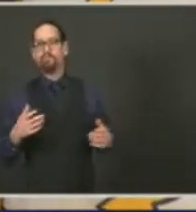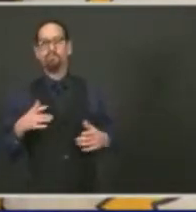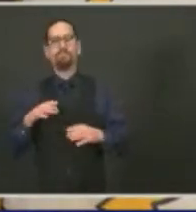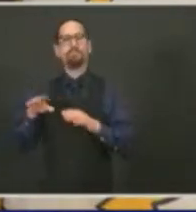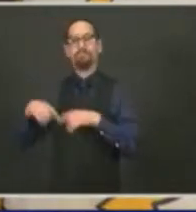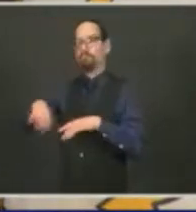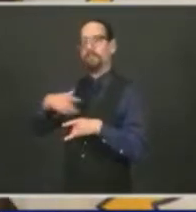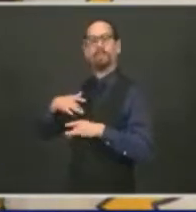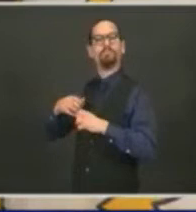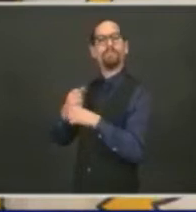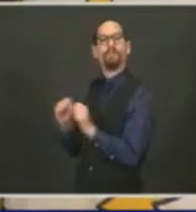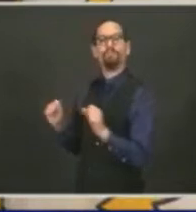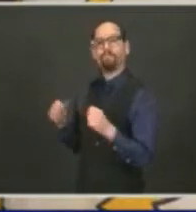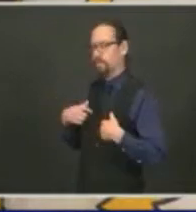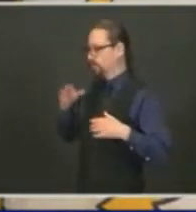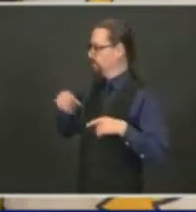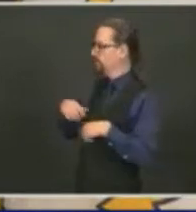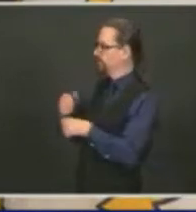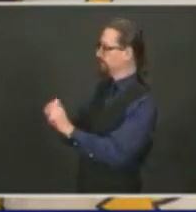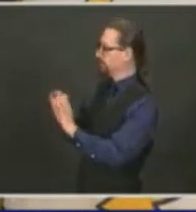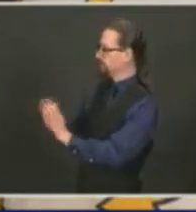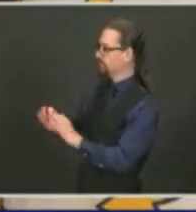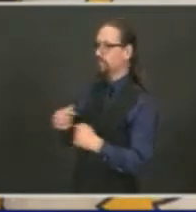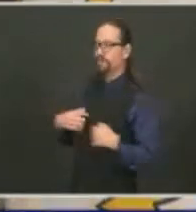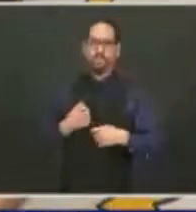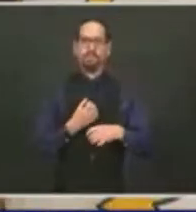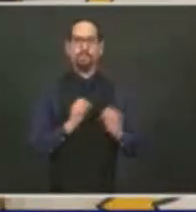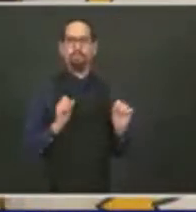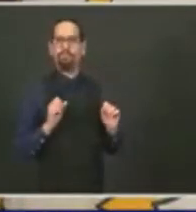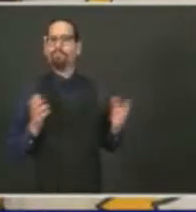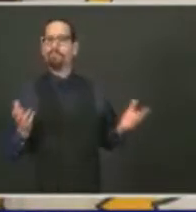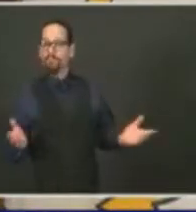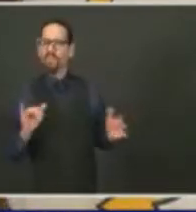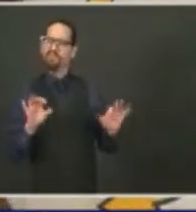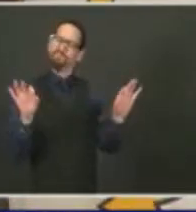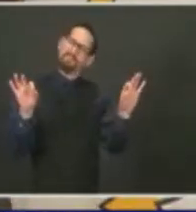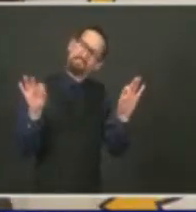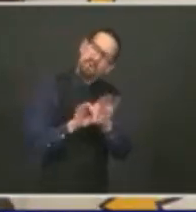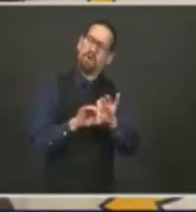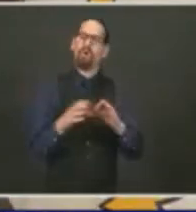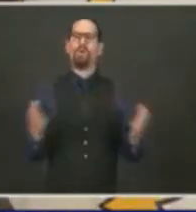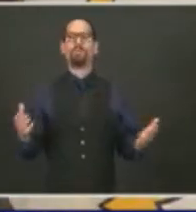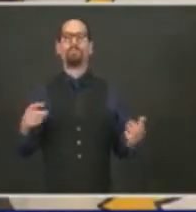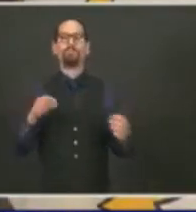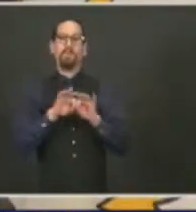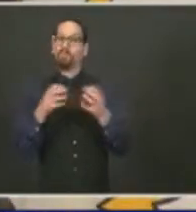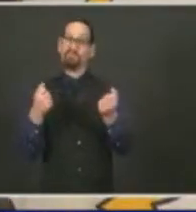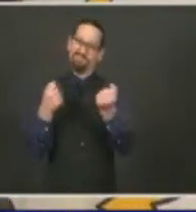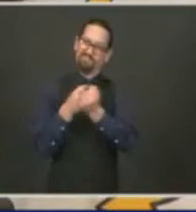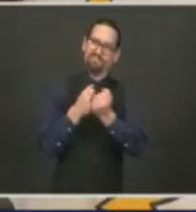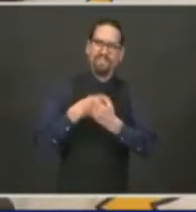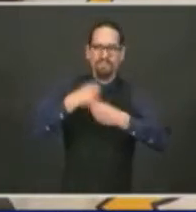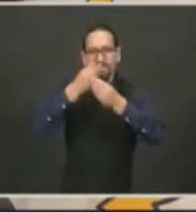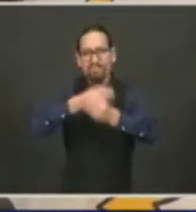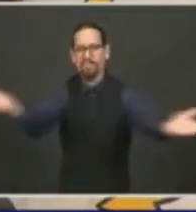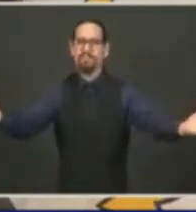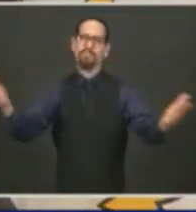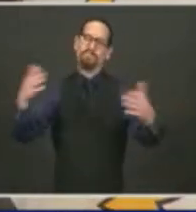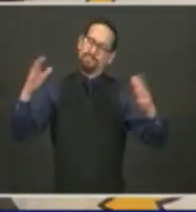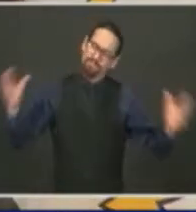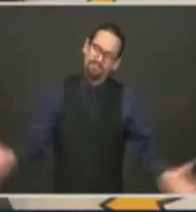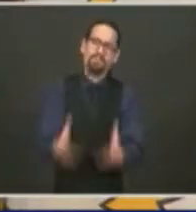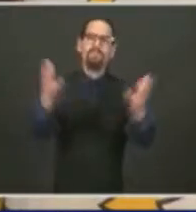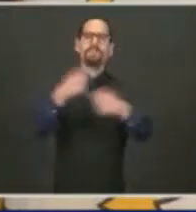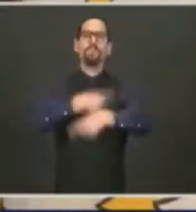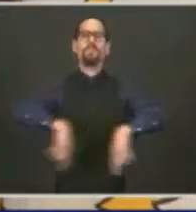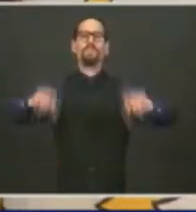in the house. So more people in the family are getting tested. So I just think I want to throw out there as a little endorsement. I want to touch a little bit though on Christmas before I wrap up a little